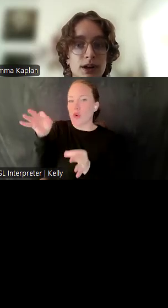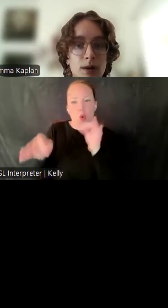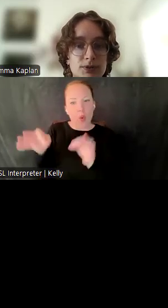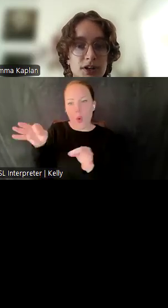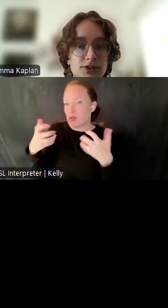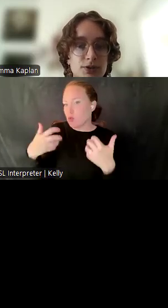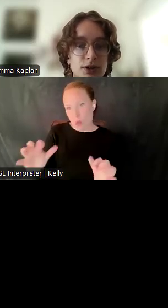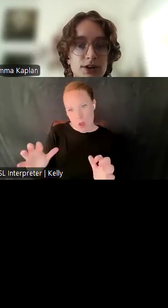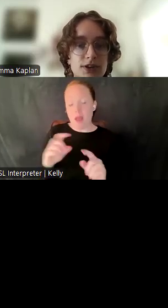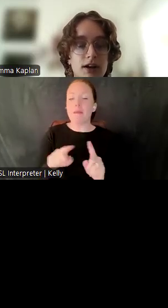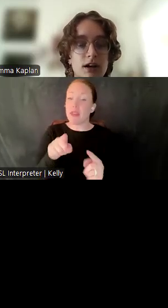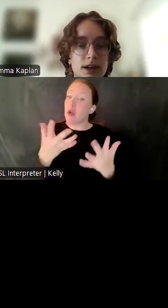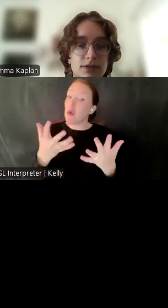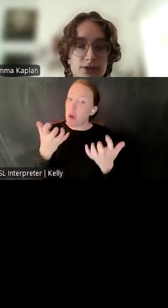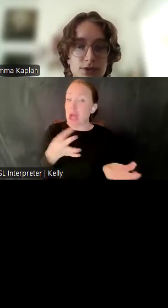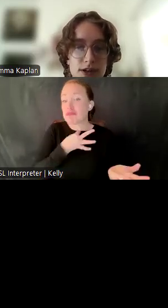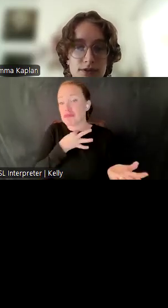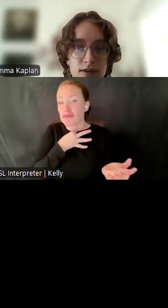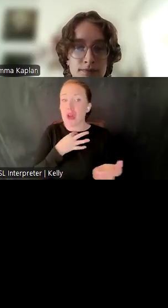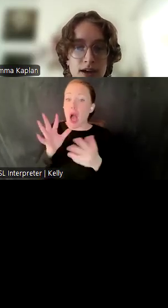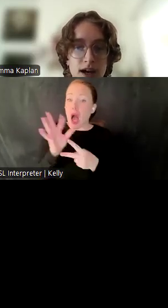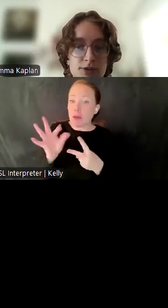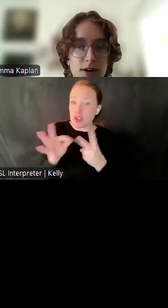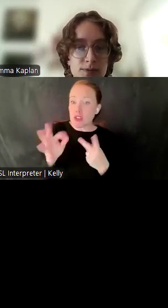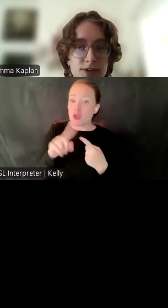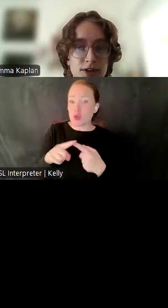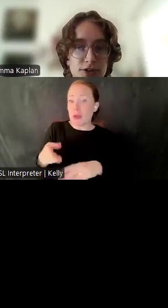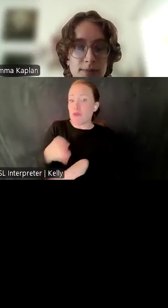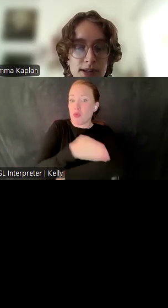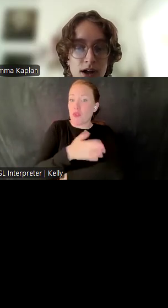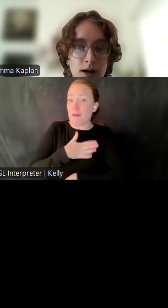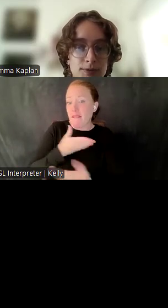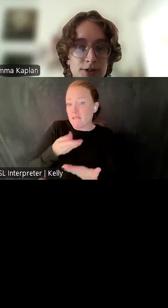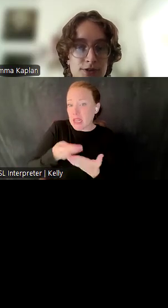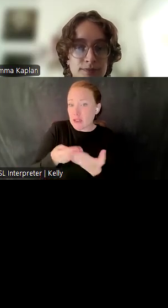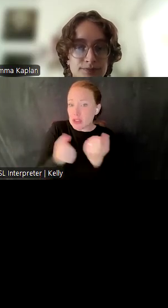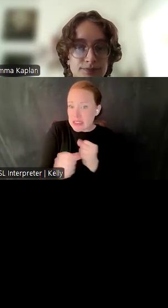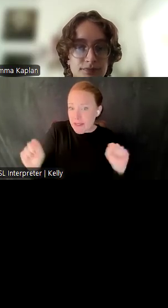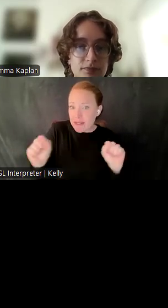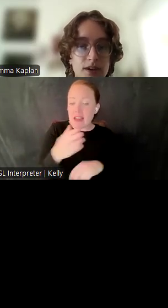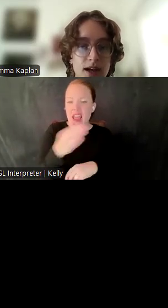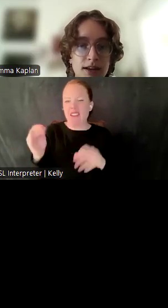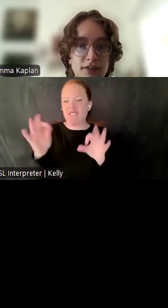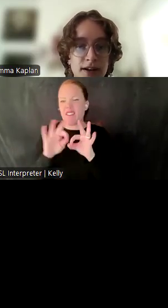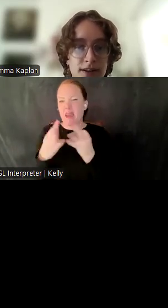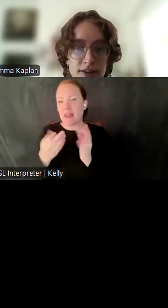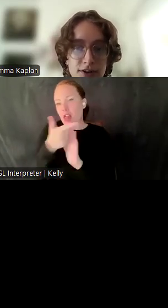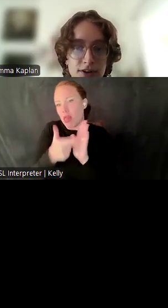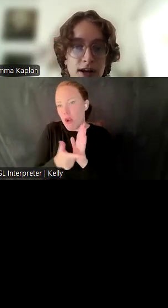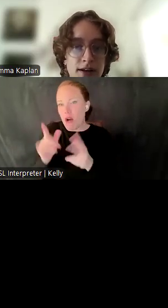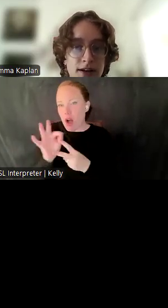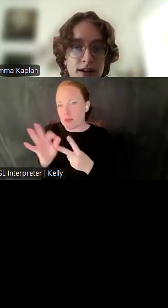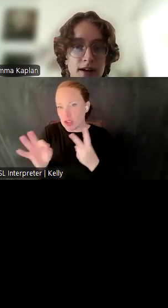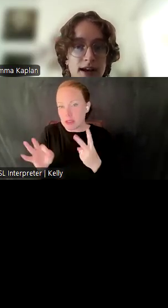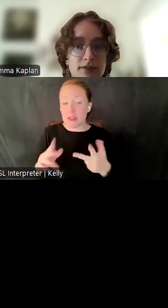in exploring options to increase economic and physical safety, as well as potential family law options. And then finally, the